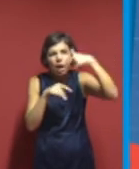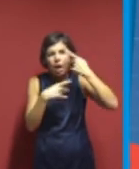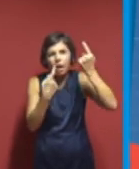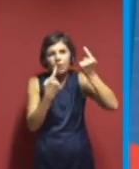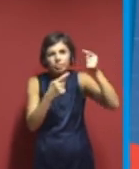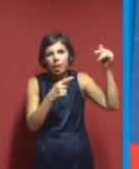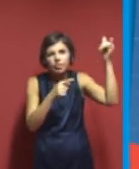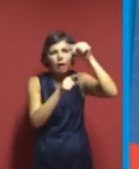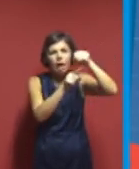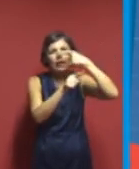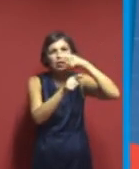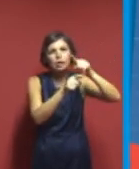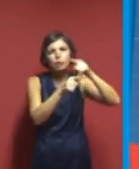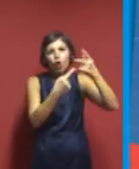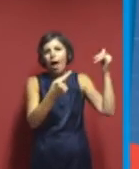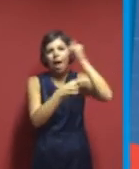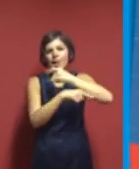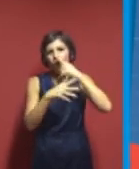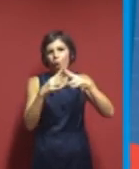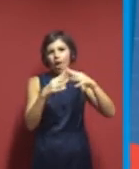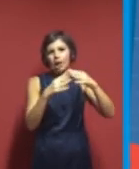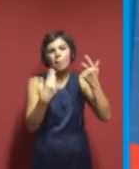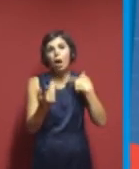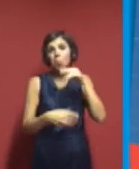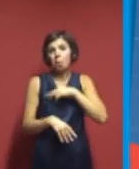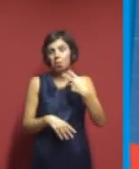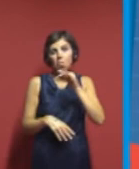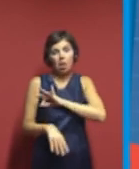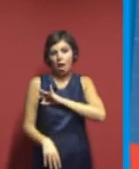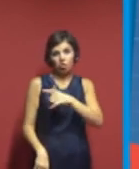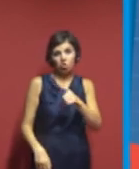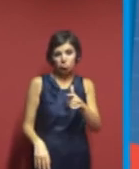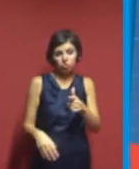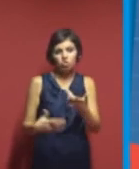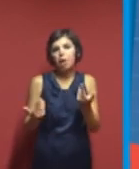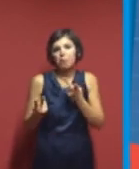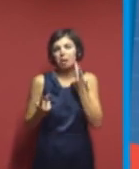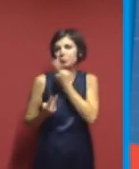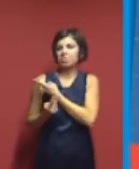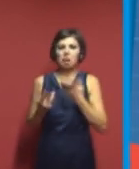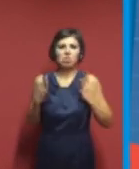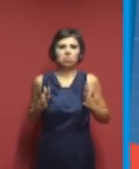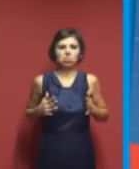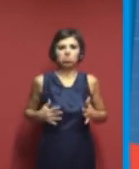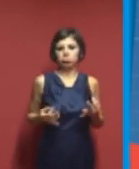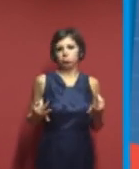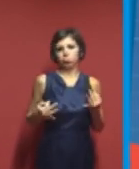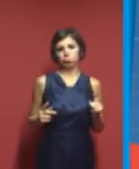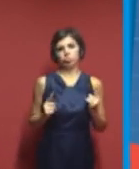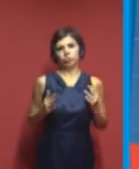not anybody's paying them to do this. They're actually in uniform and commanded to do it. Very inventive, the military.